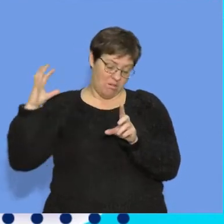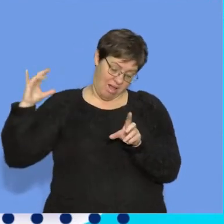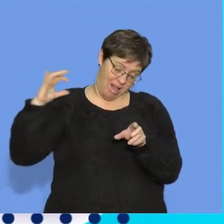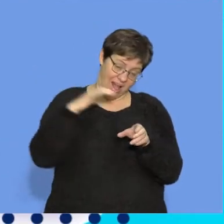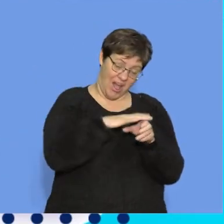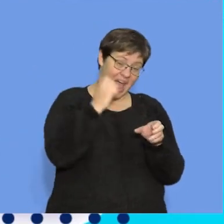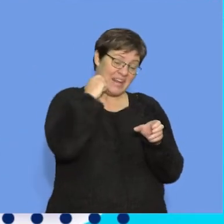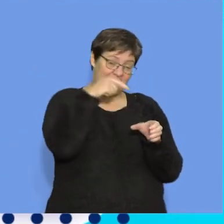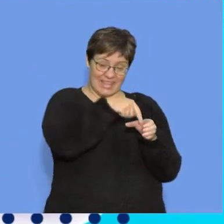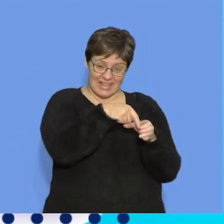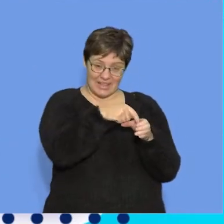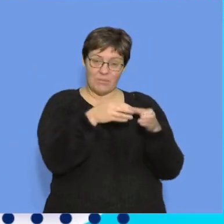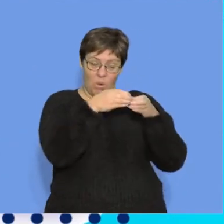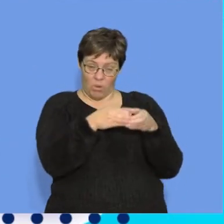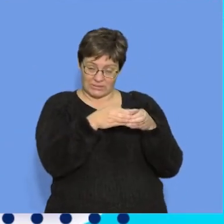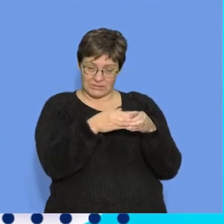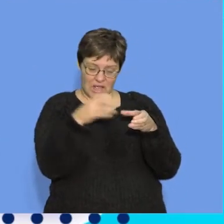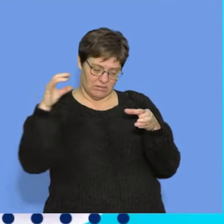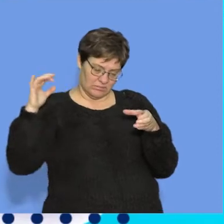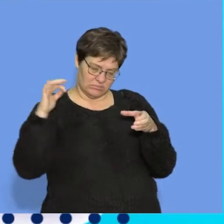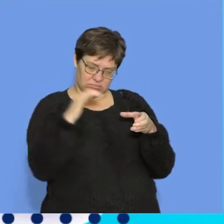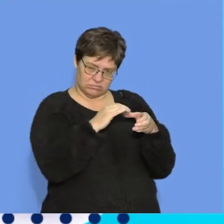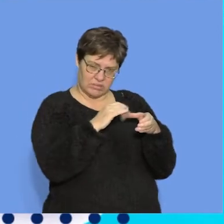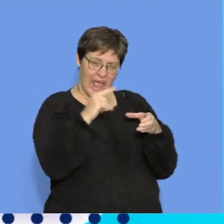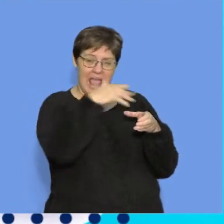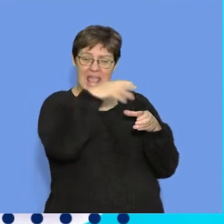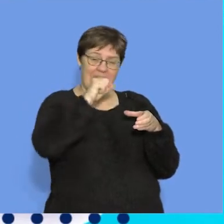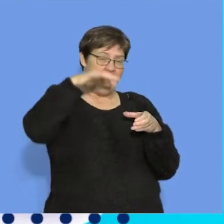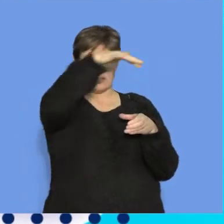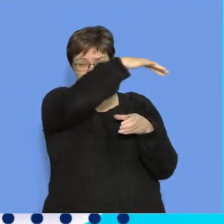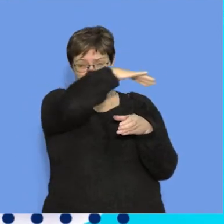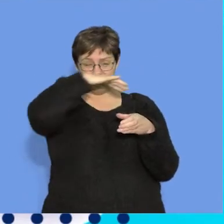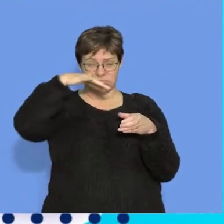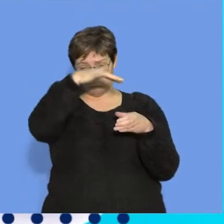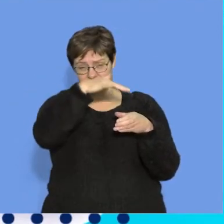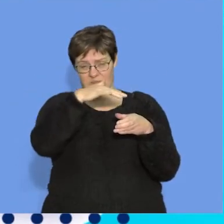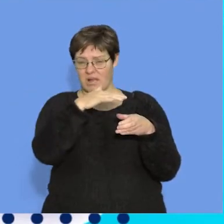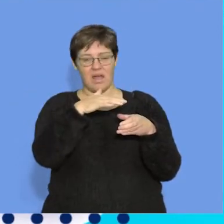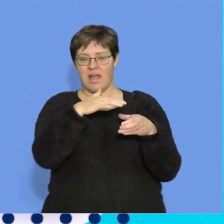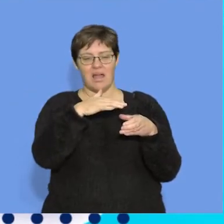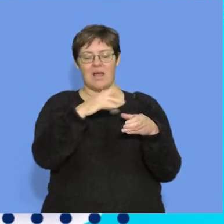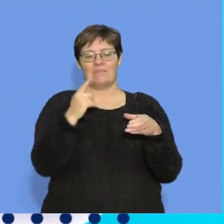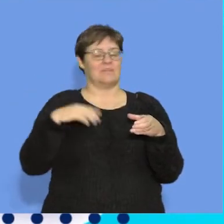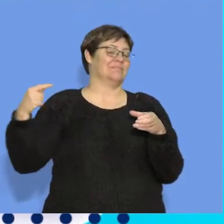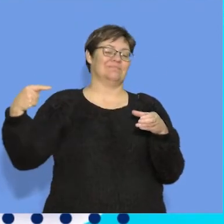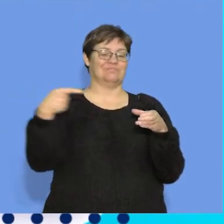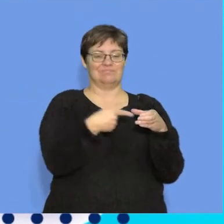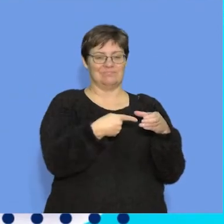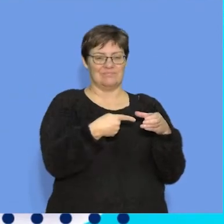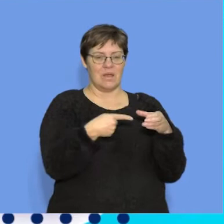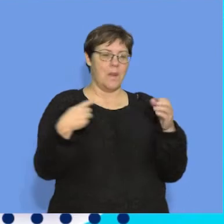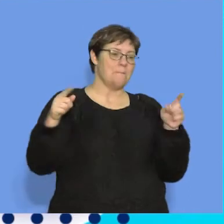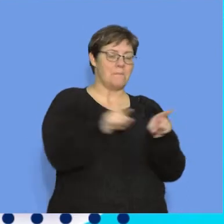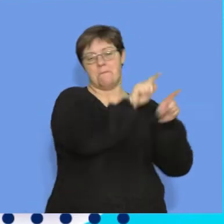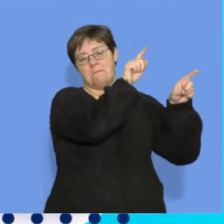this thing that's holding them there. If we've got gases floating around in the air, it's not likely that they're going to bump into